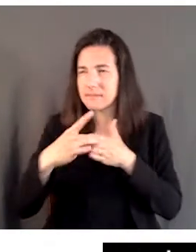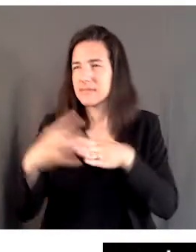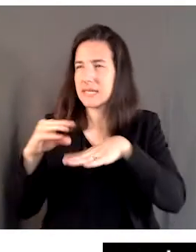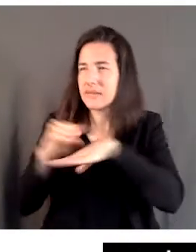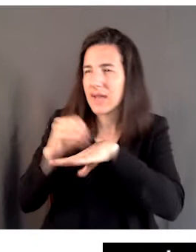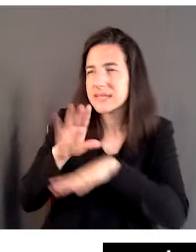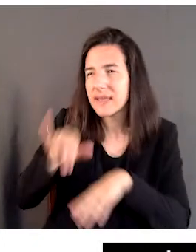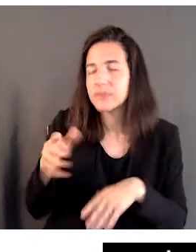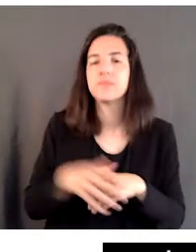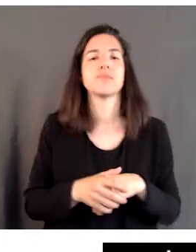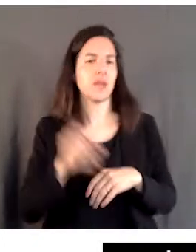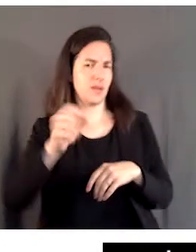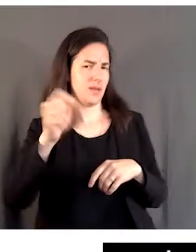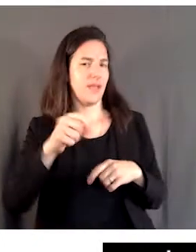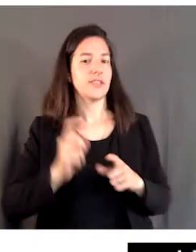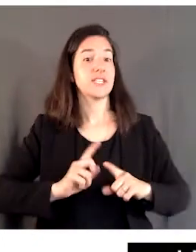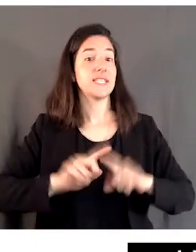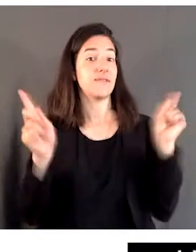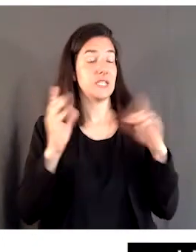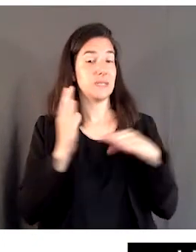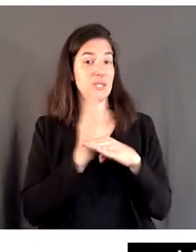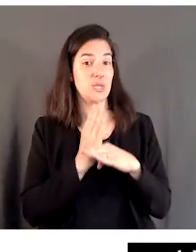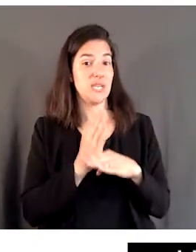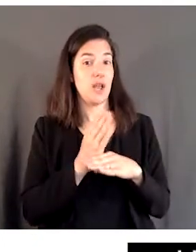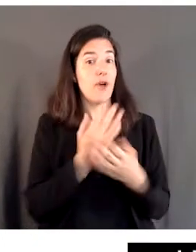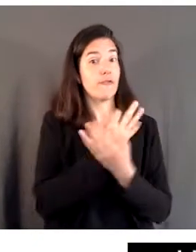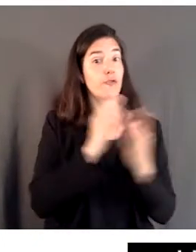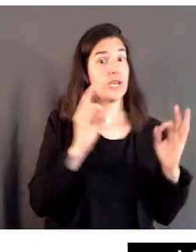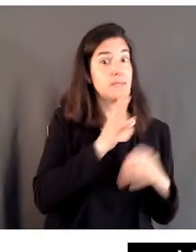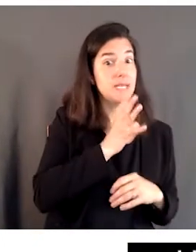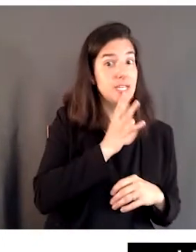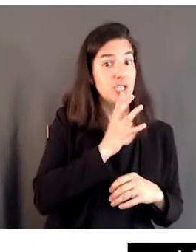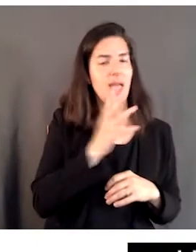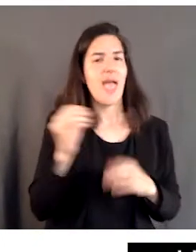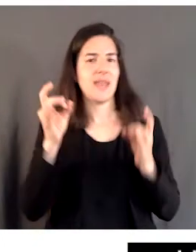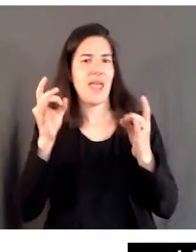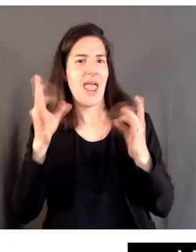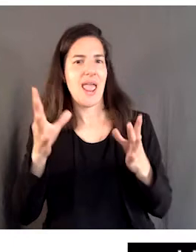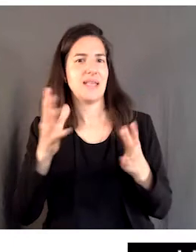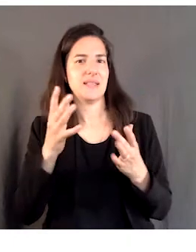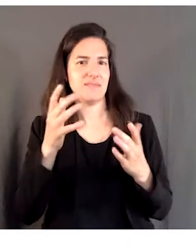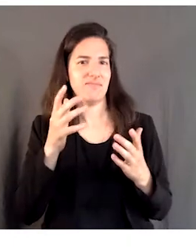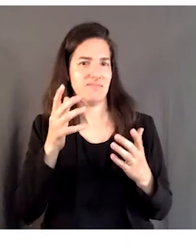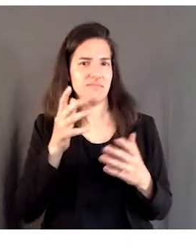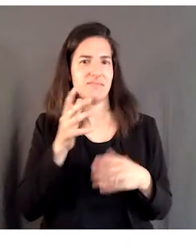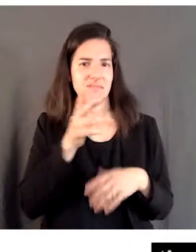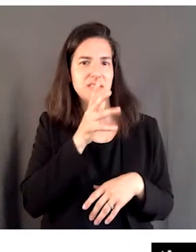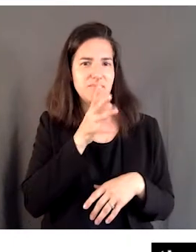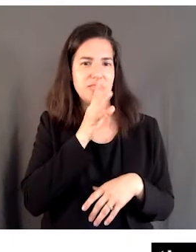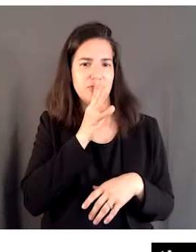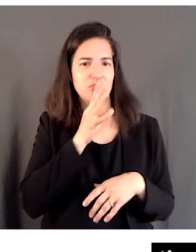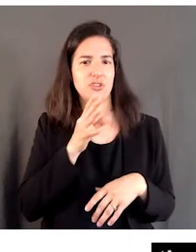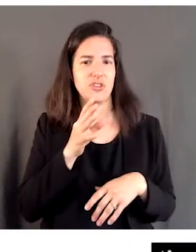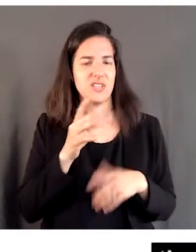one, there's a difference between free speech and hate speech, big difference. And I think that